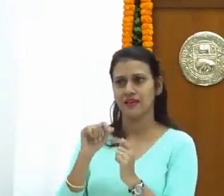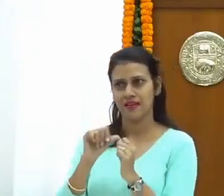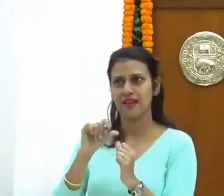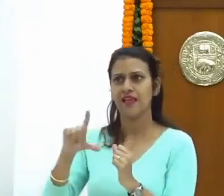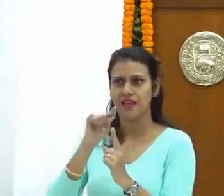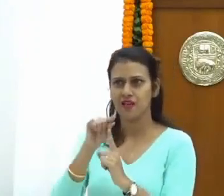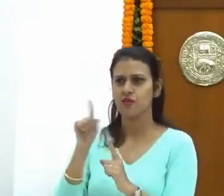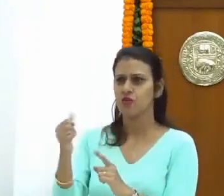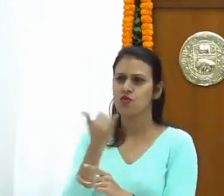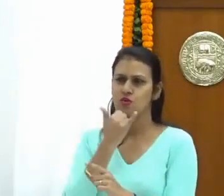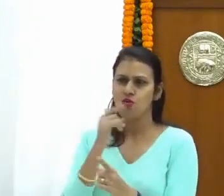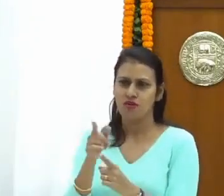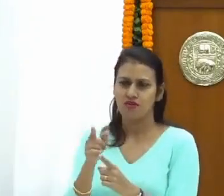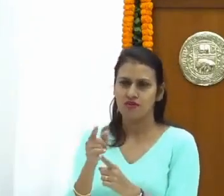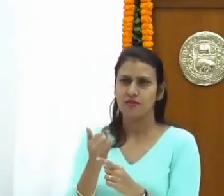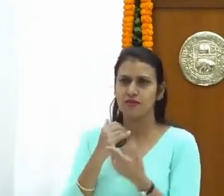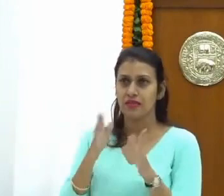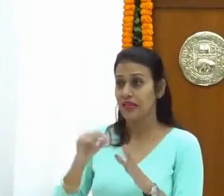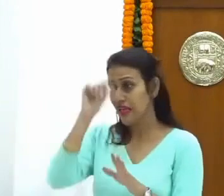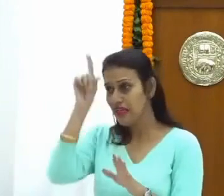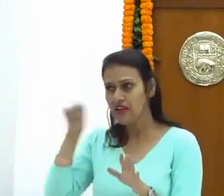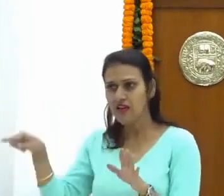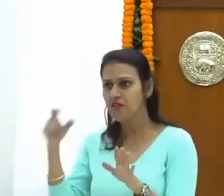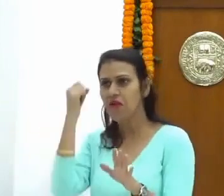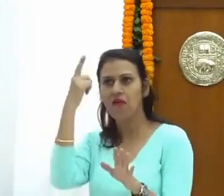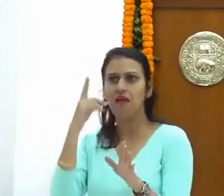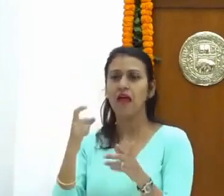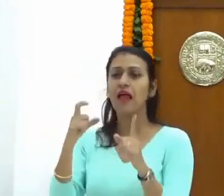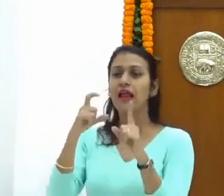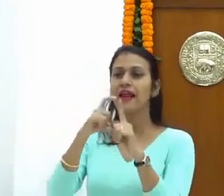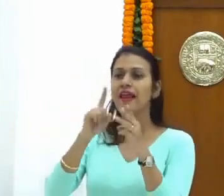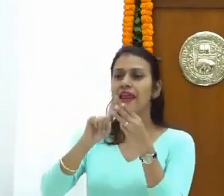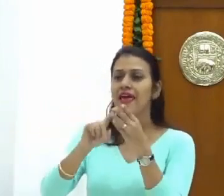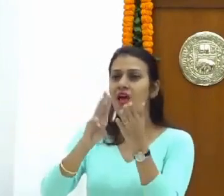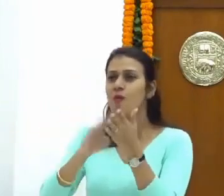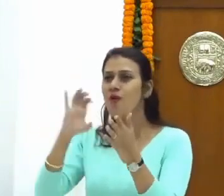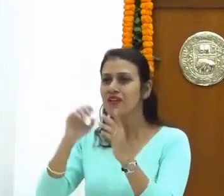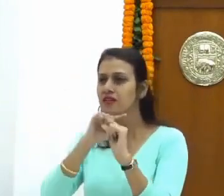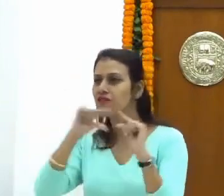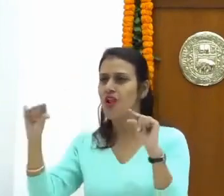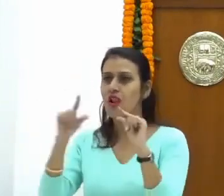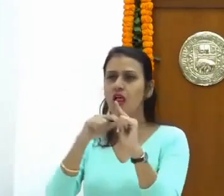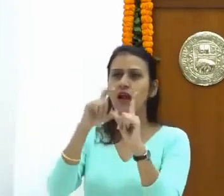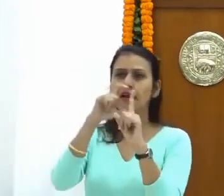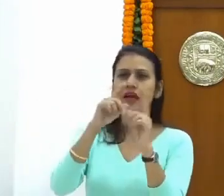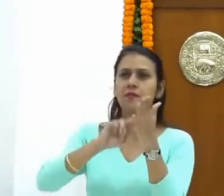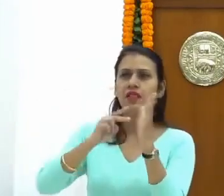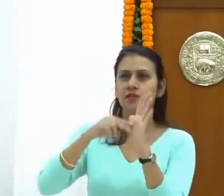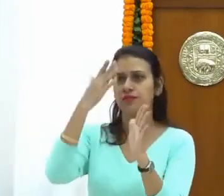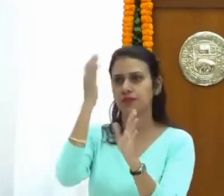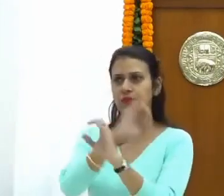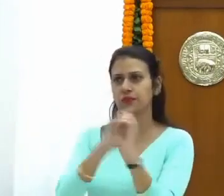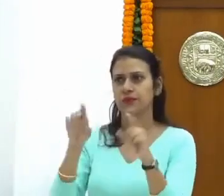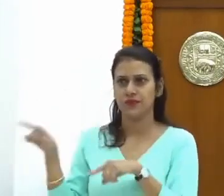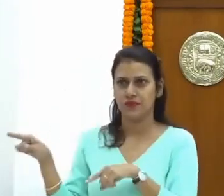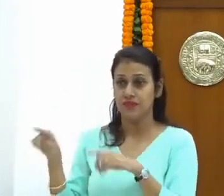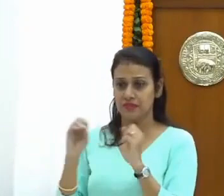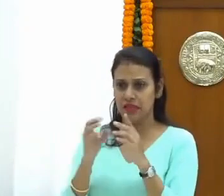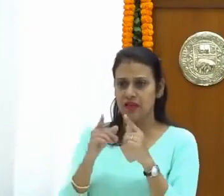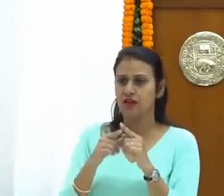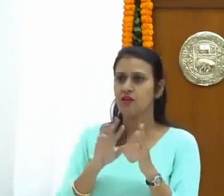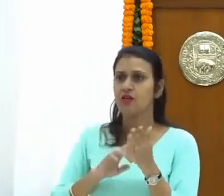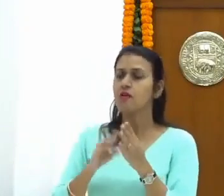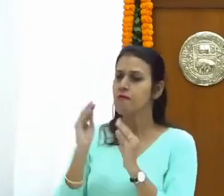mistake. These Indians do not understand even D of democracy. And you want to give them democracy, you want them